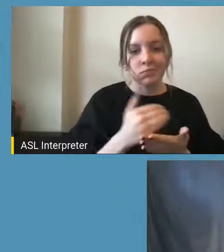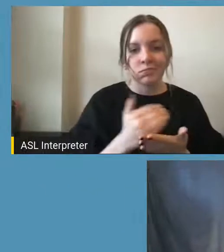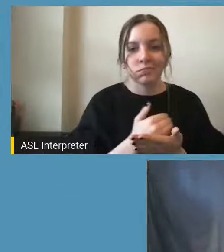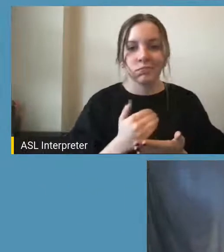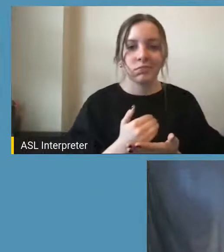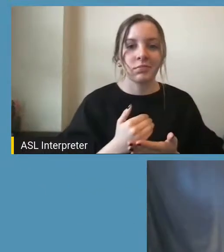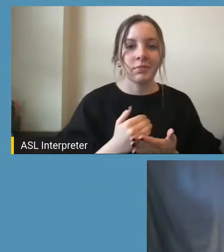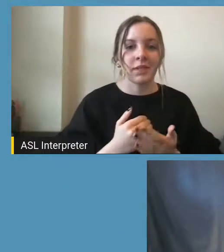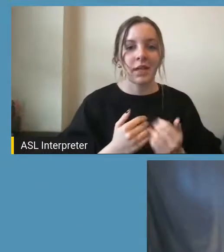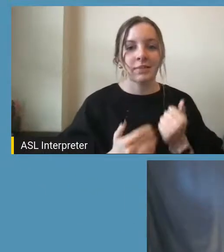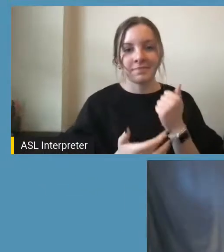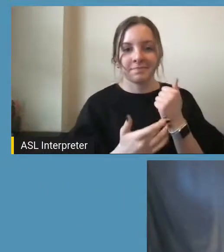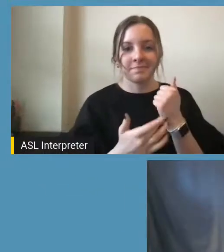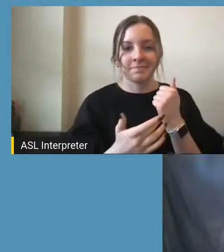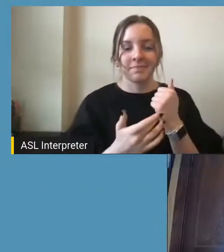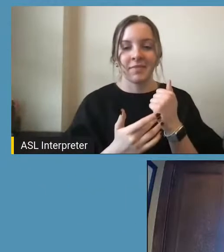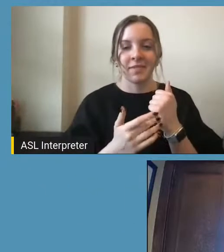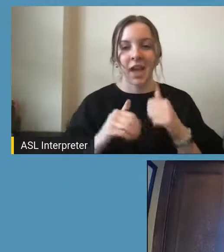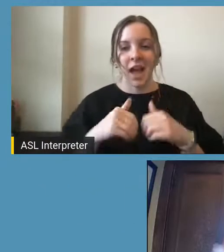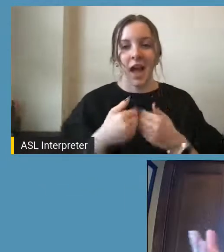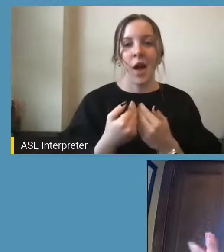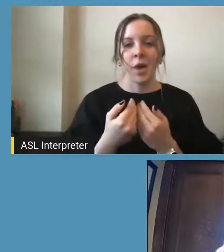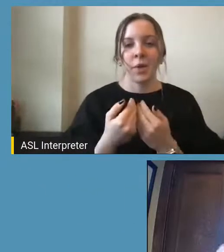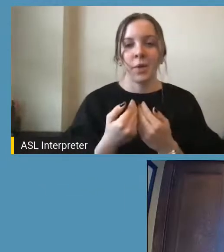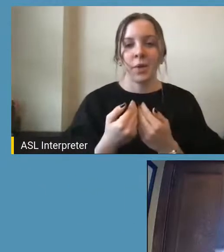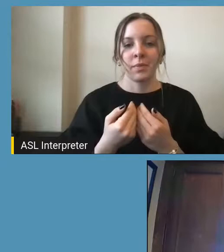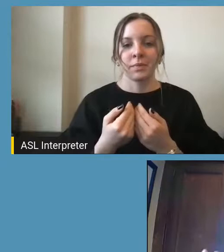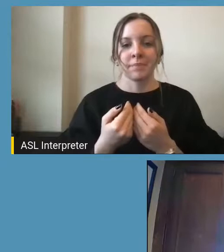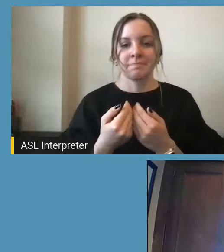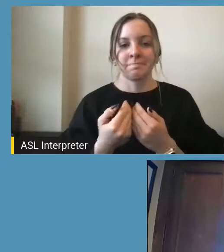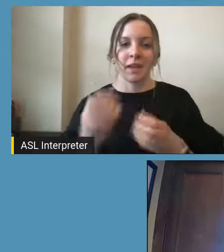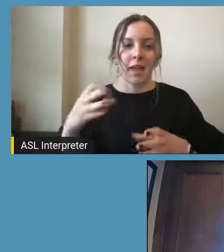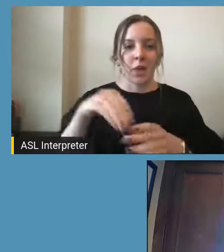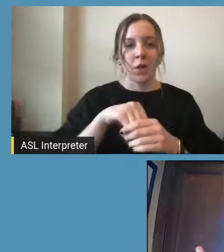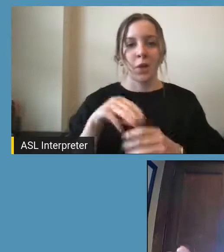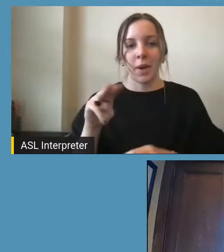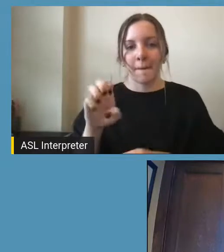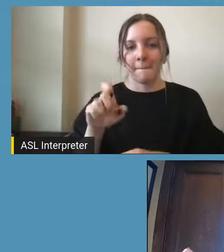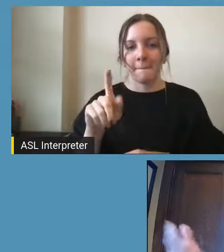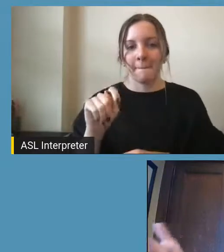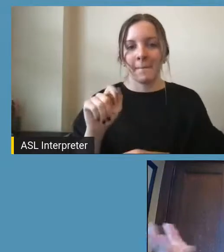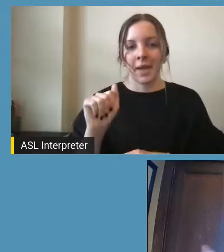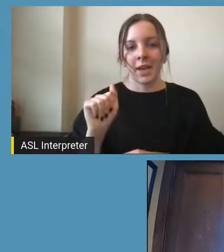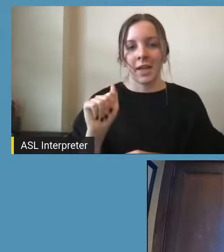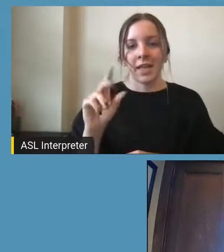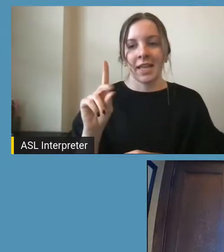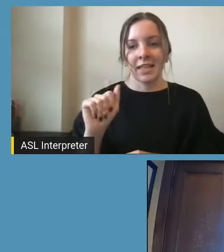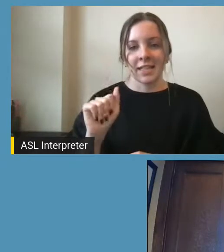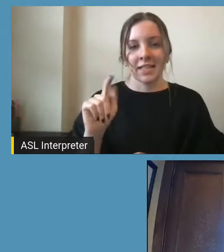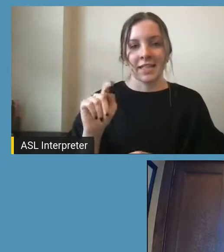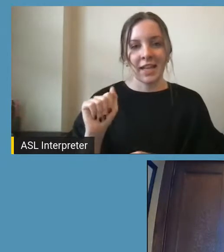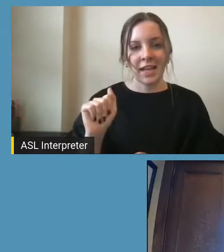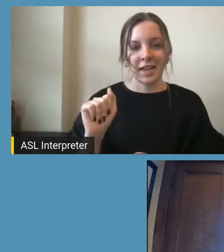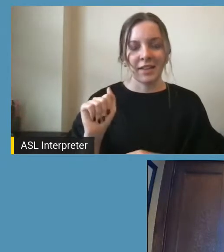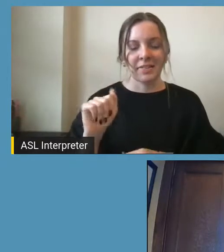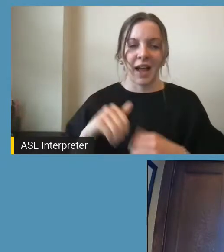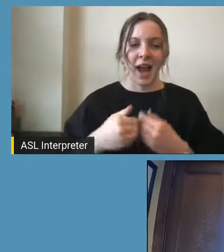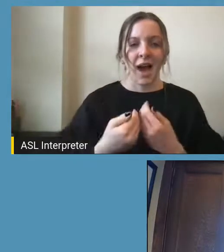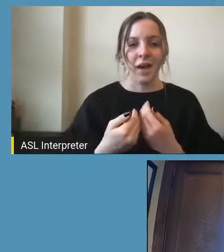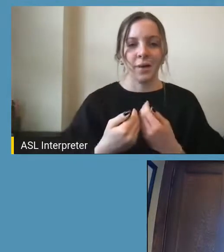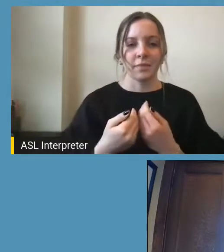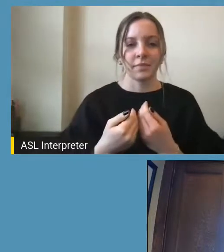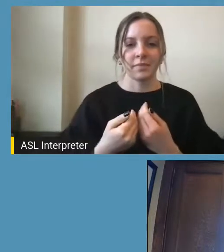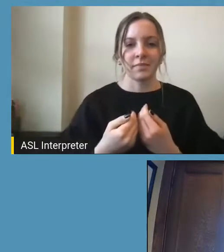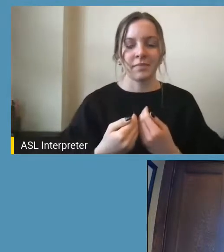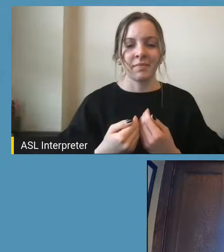embedding metadata in all of this? Because I'm imagining, well, you said that is one of the major advantages of this, is that you're able to